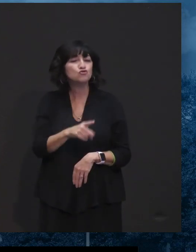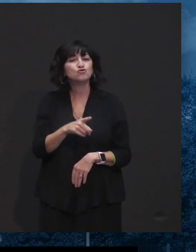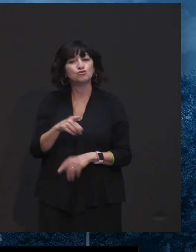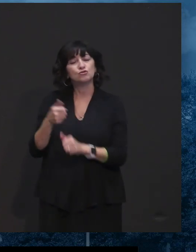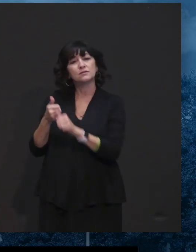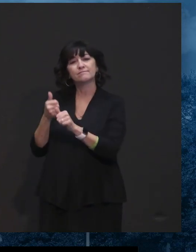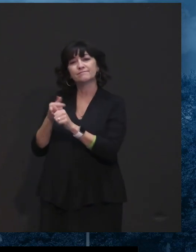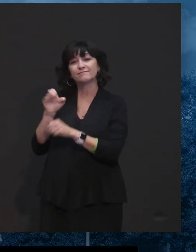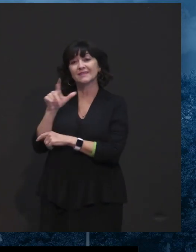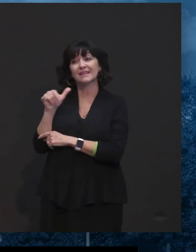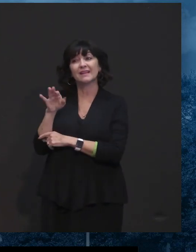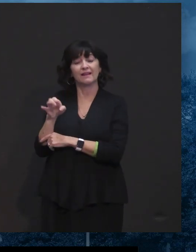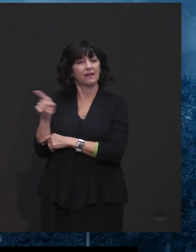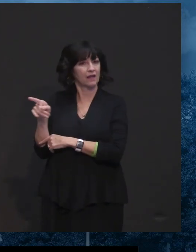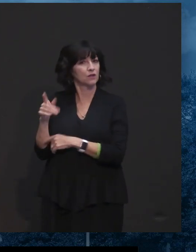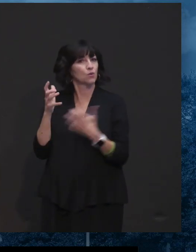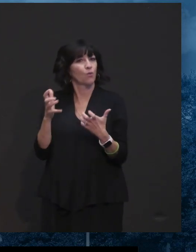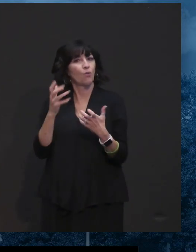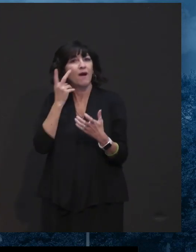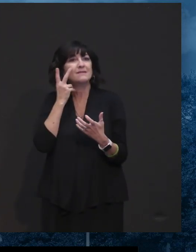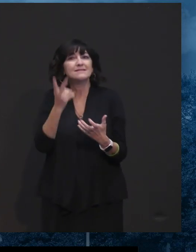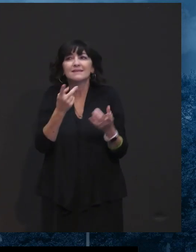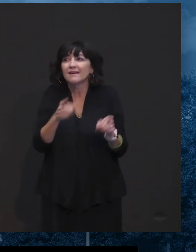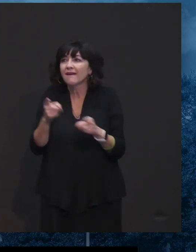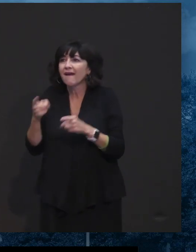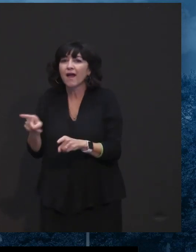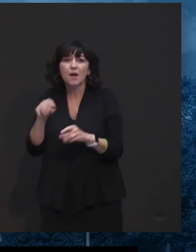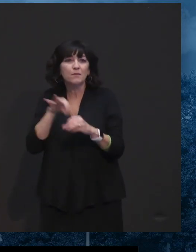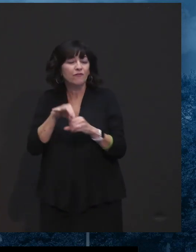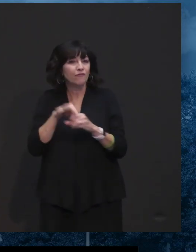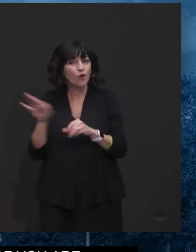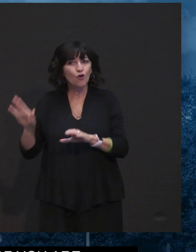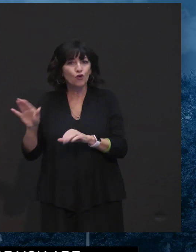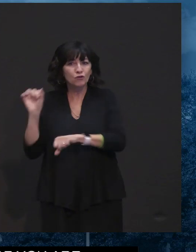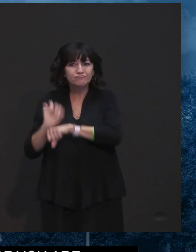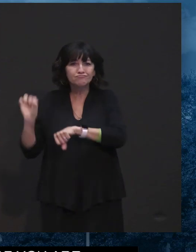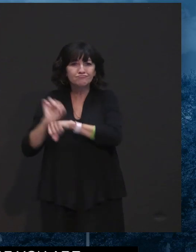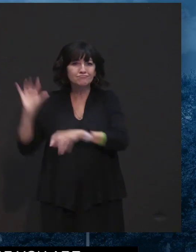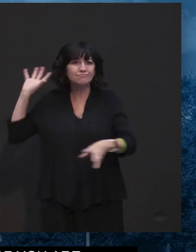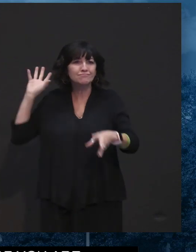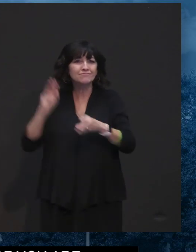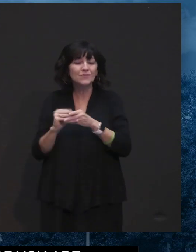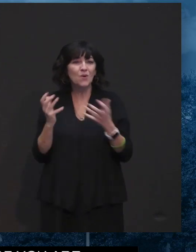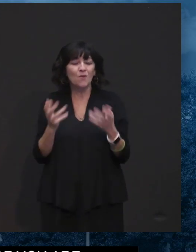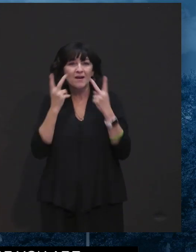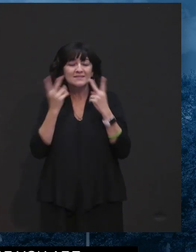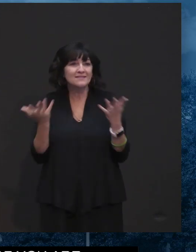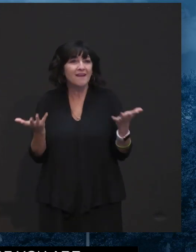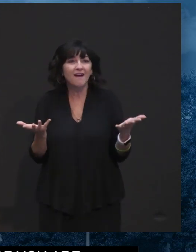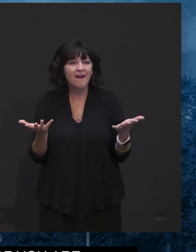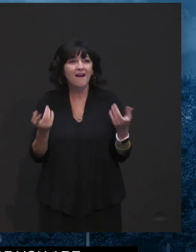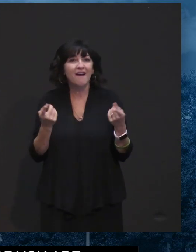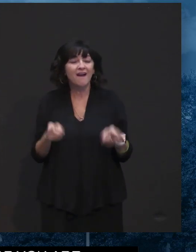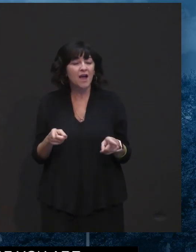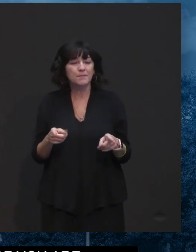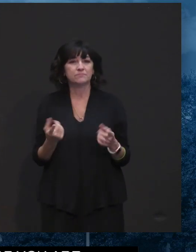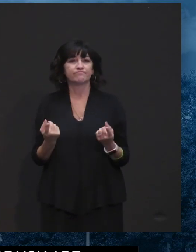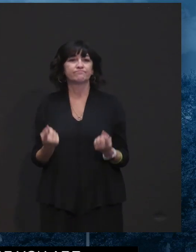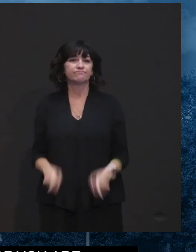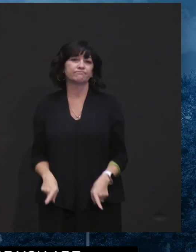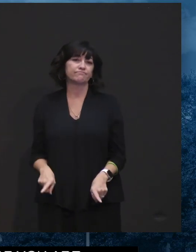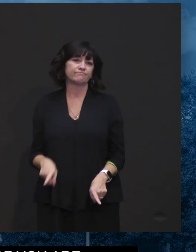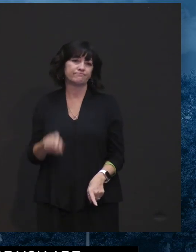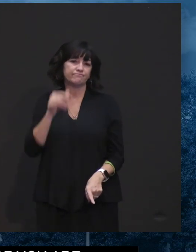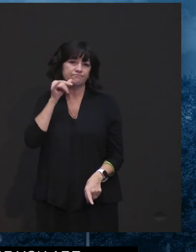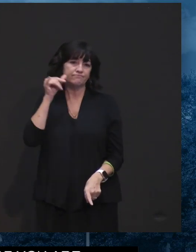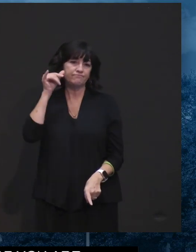this day happen. All the work that she put into it, and I guess the only thing that we ought to do